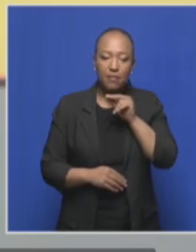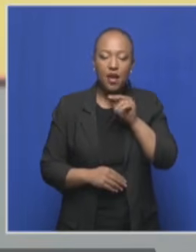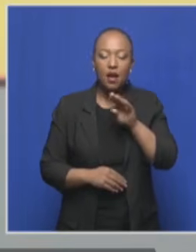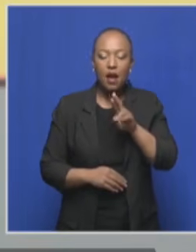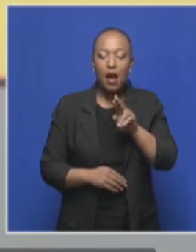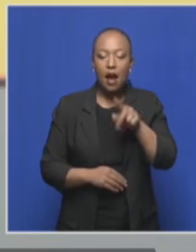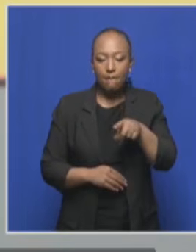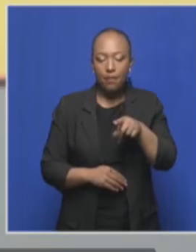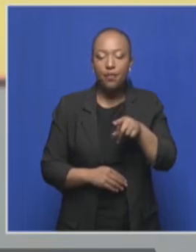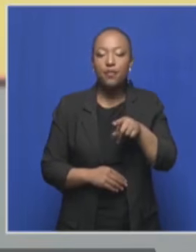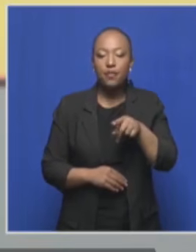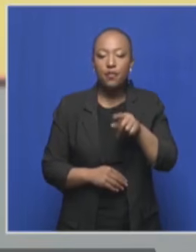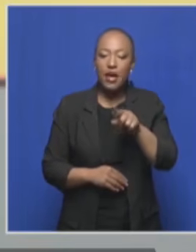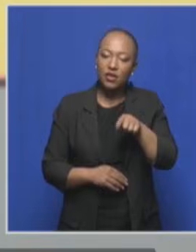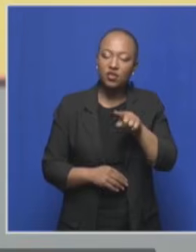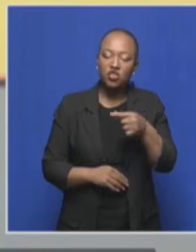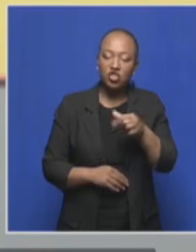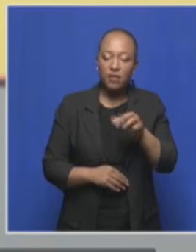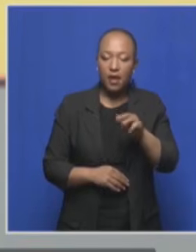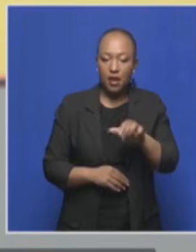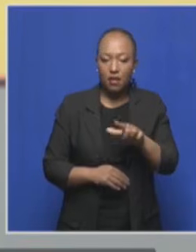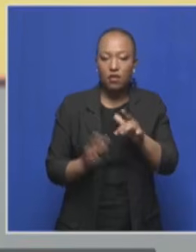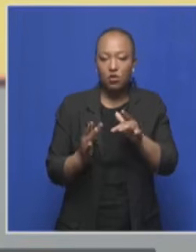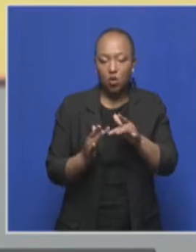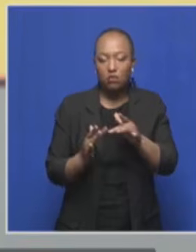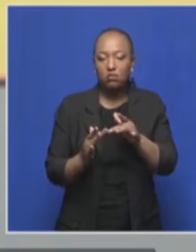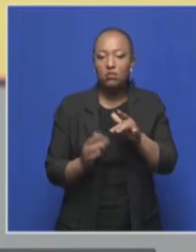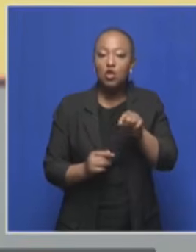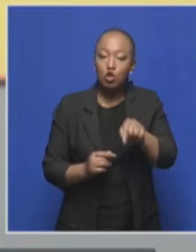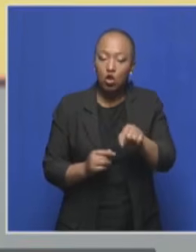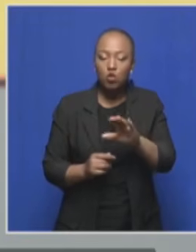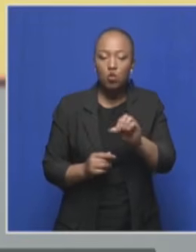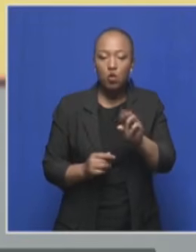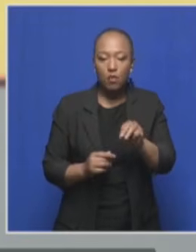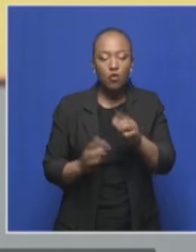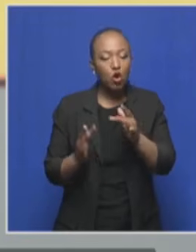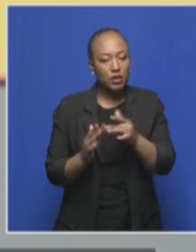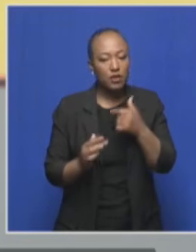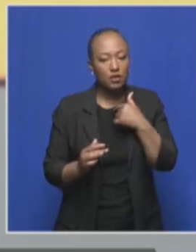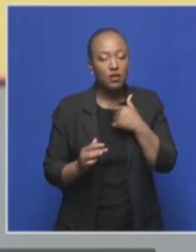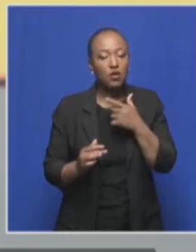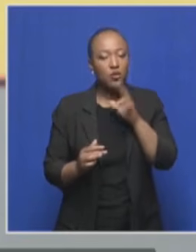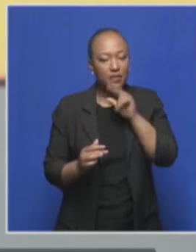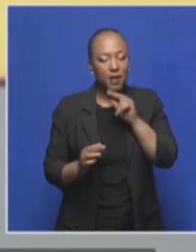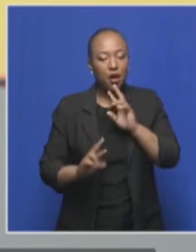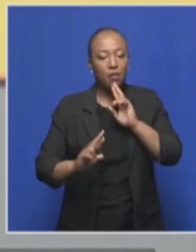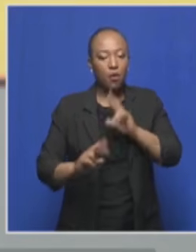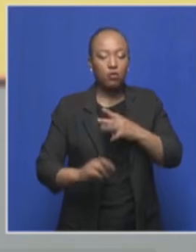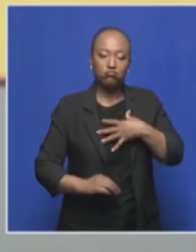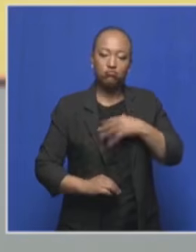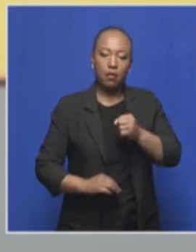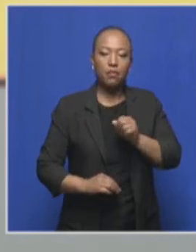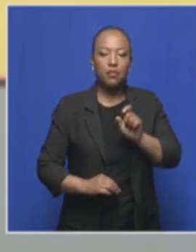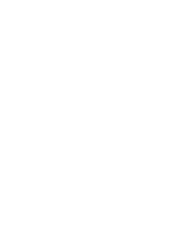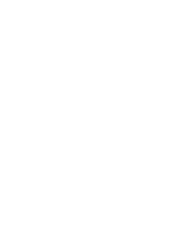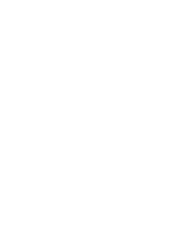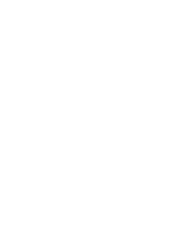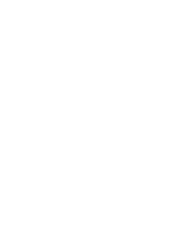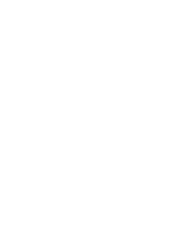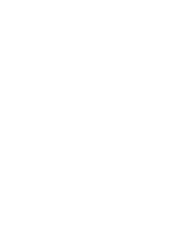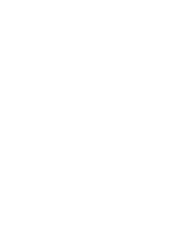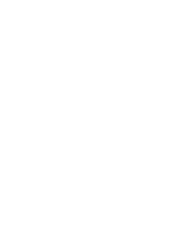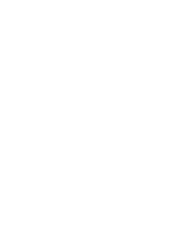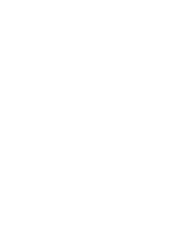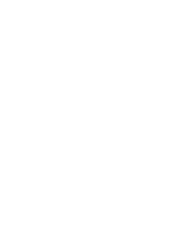by Nwabisa Jojo, just reminding us to be kind, to be brave, and to speak up. Again, thank you for joining us here. Absolutely. Thank you.